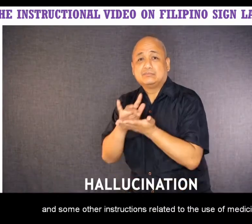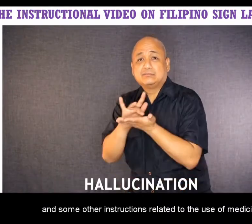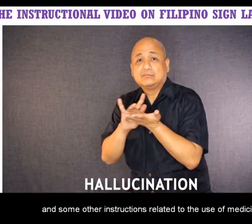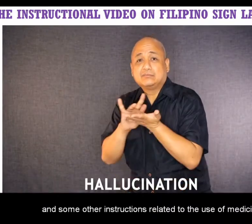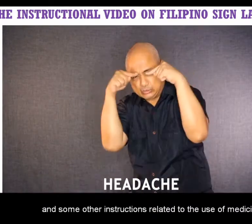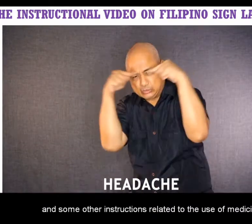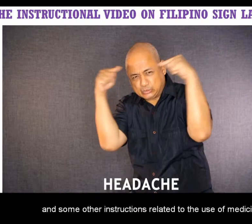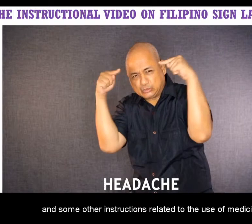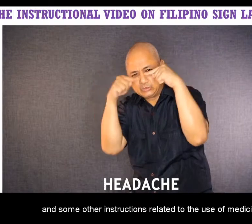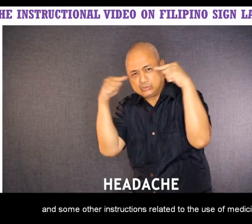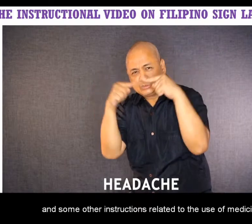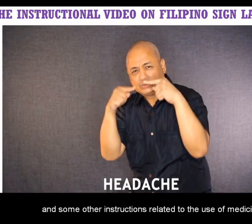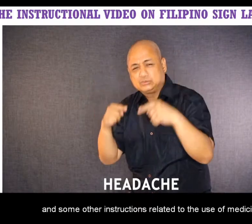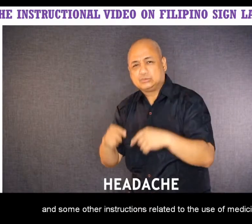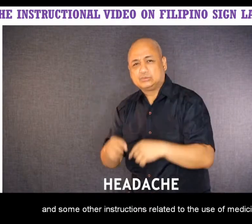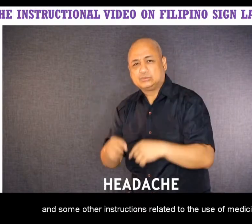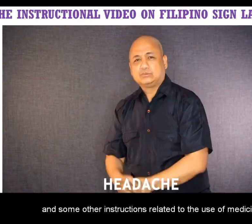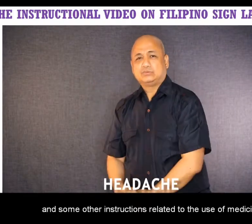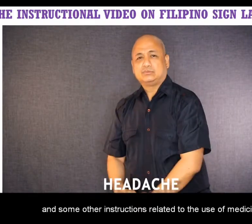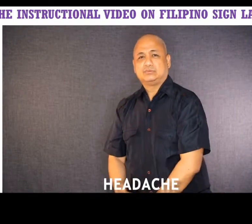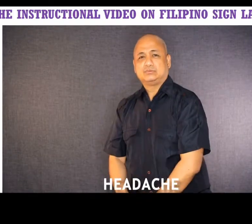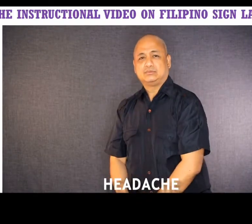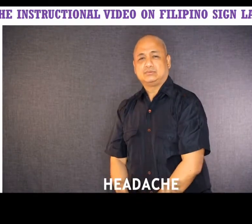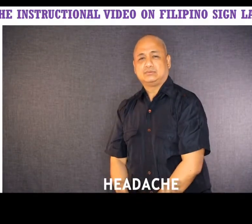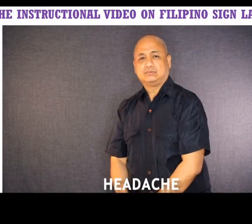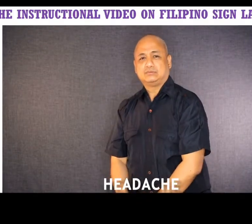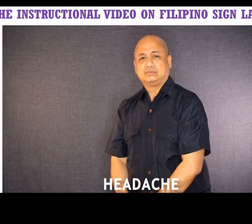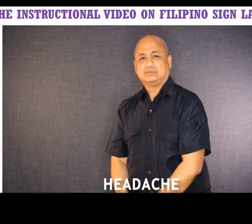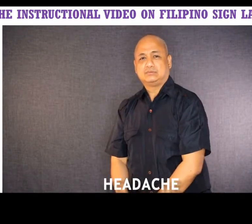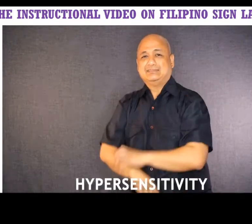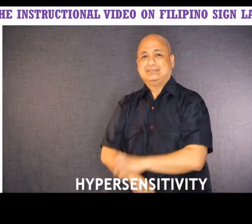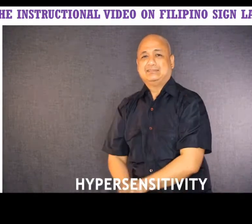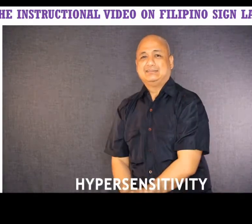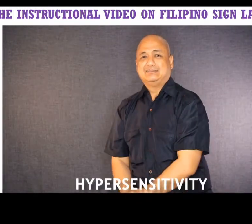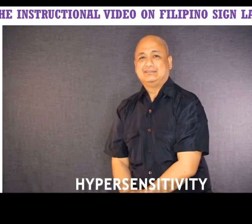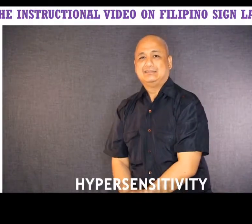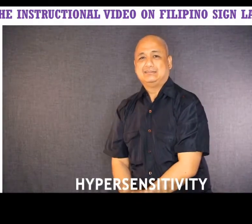instructions related to the use of medicine.